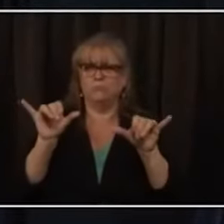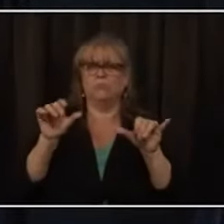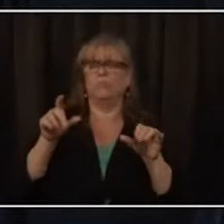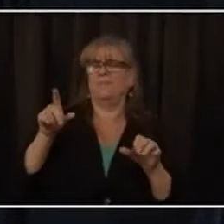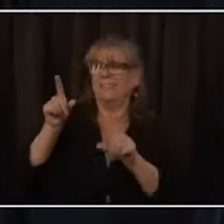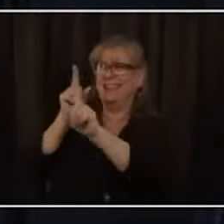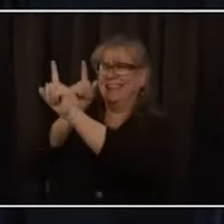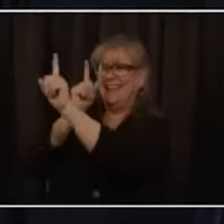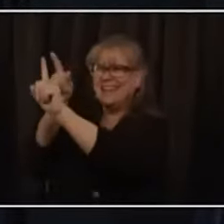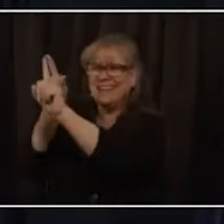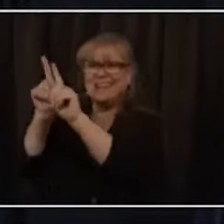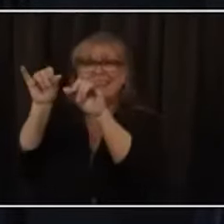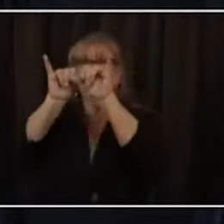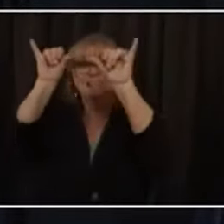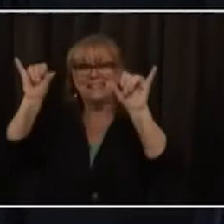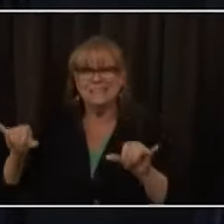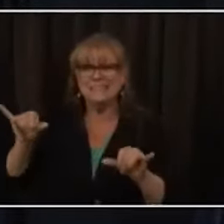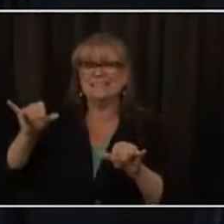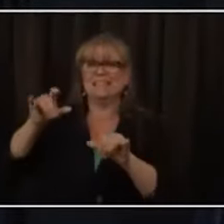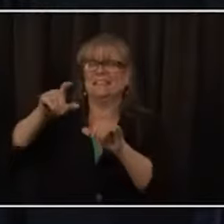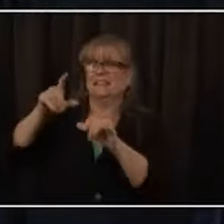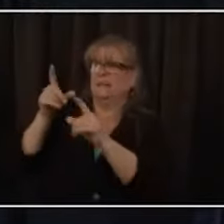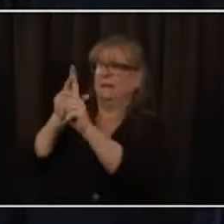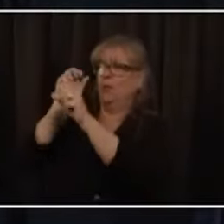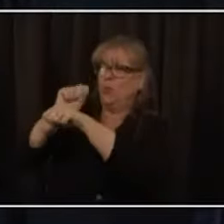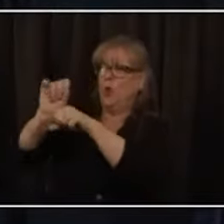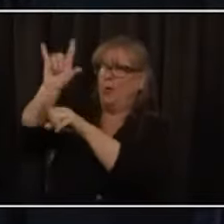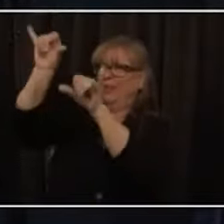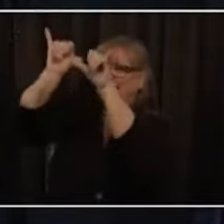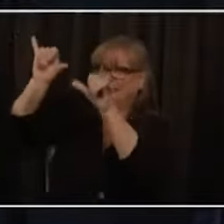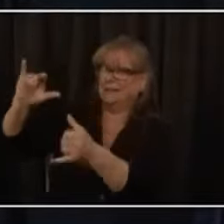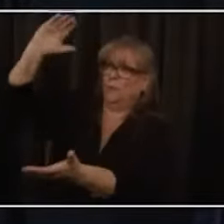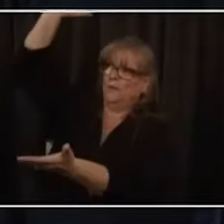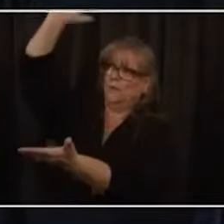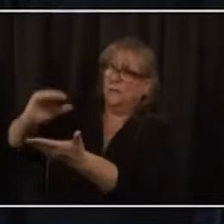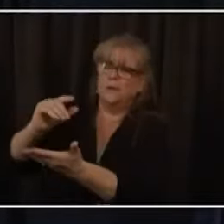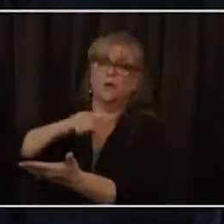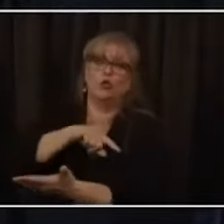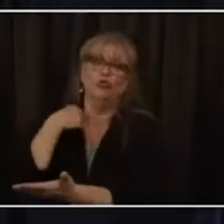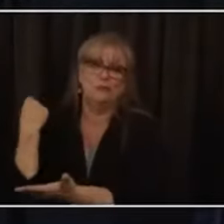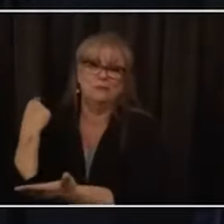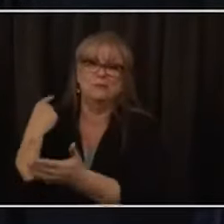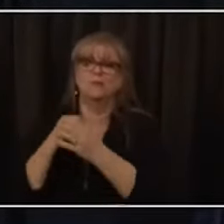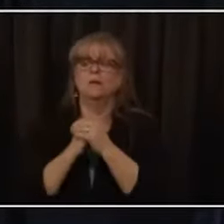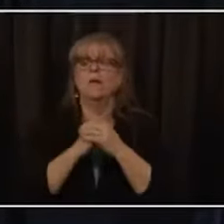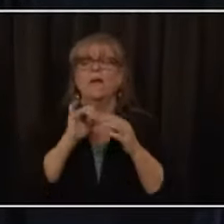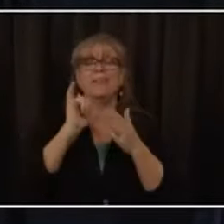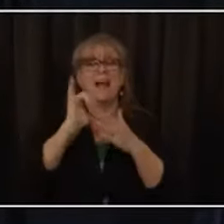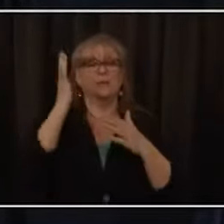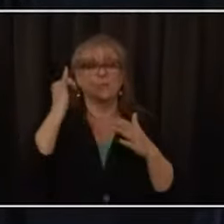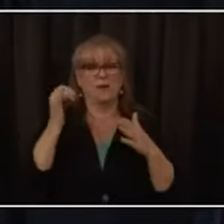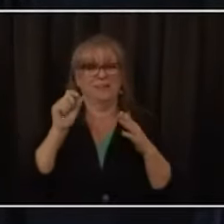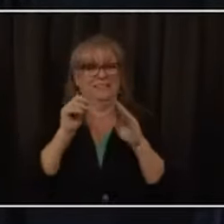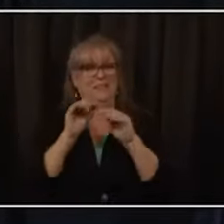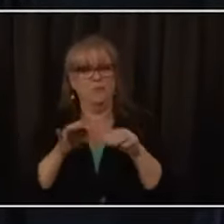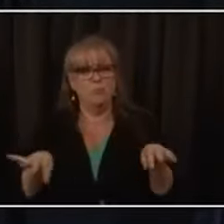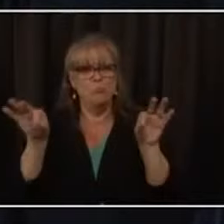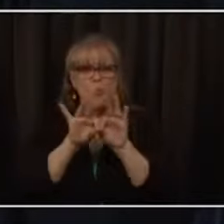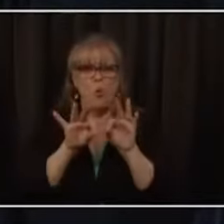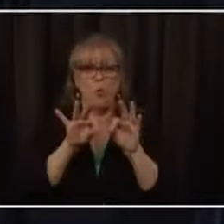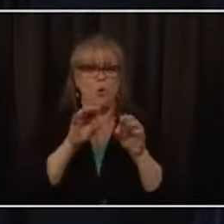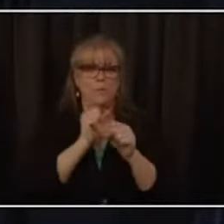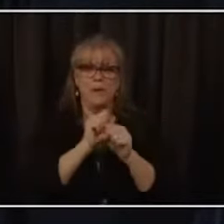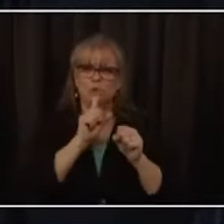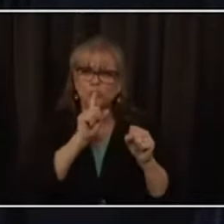lower. And that's why it's incredibly important at the individual level for people to make the right choice to protect